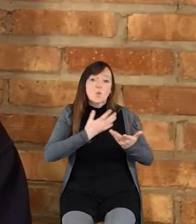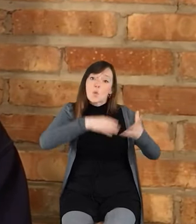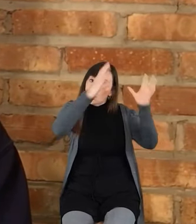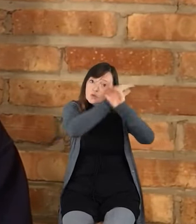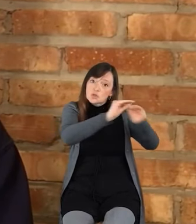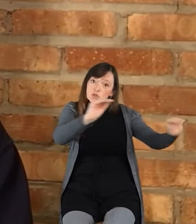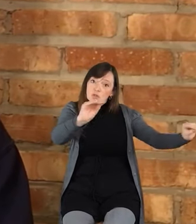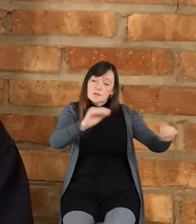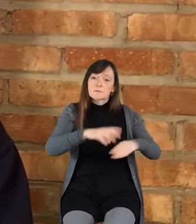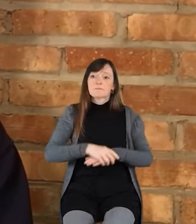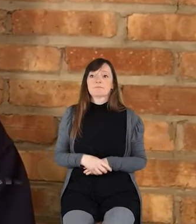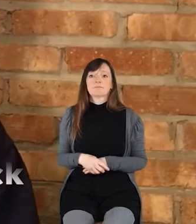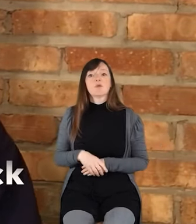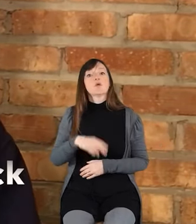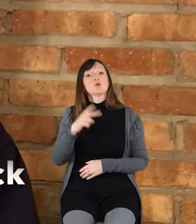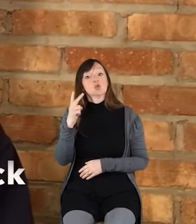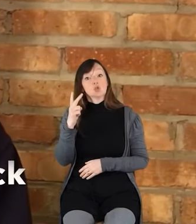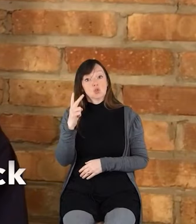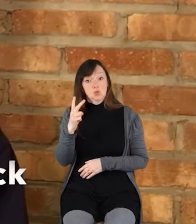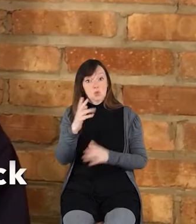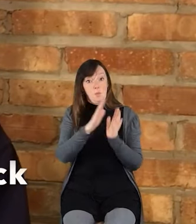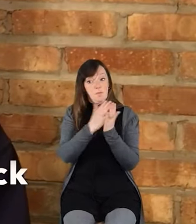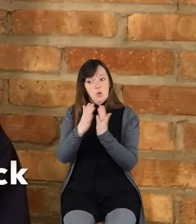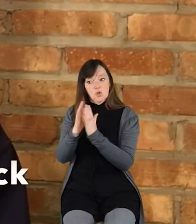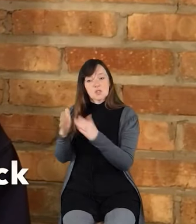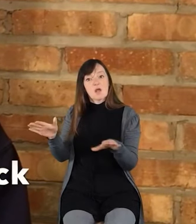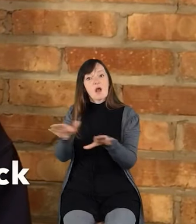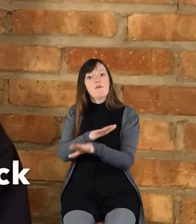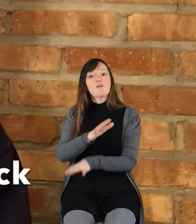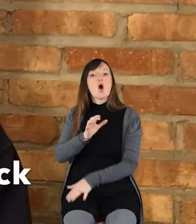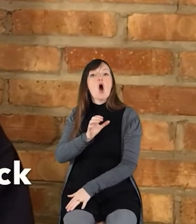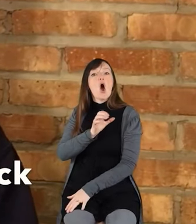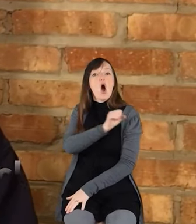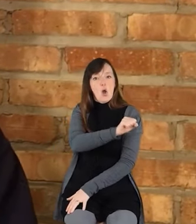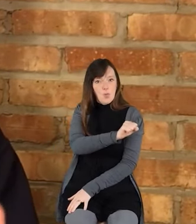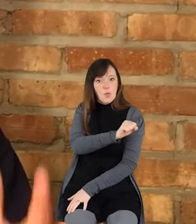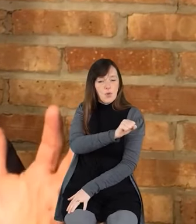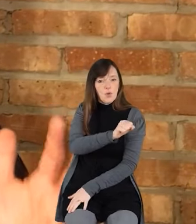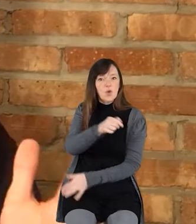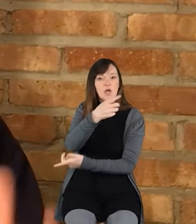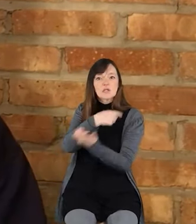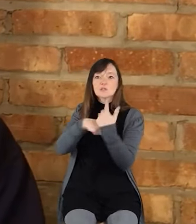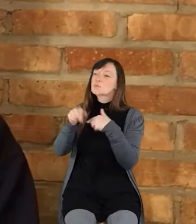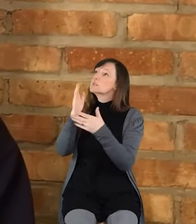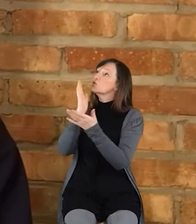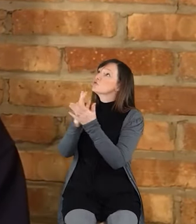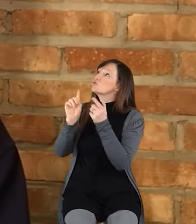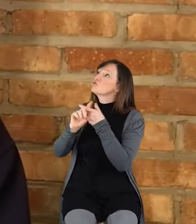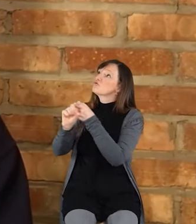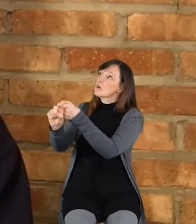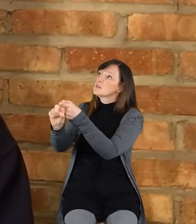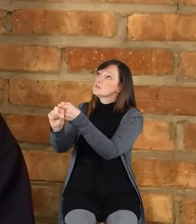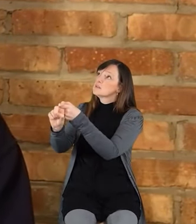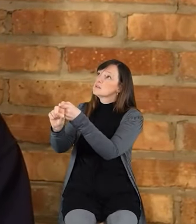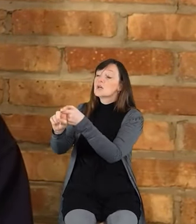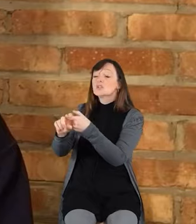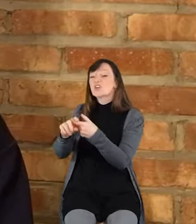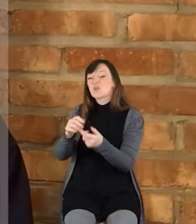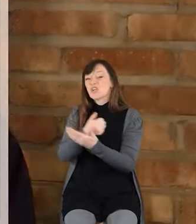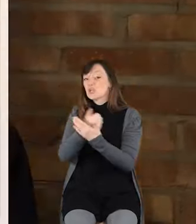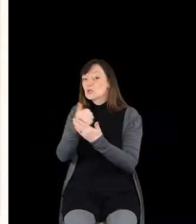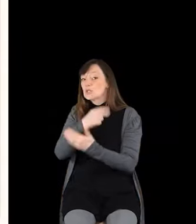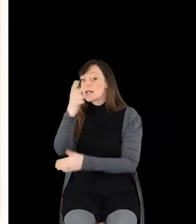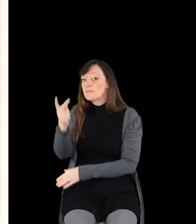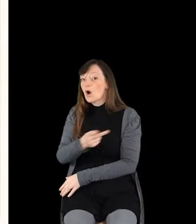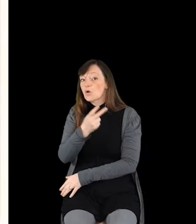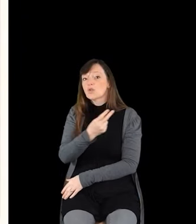too. 2 books on the hope that Jesus brings as we get to know him, as we put our trust in him. Now, these 2